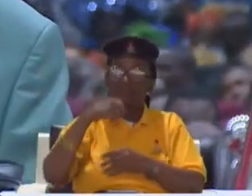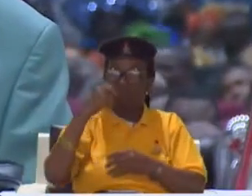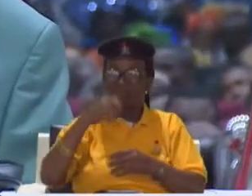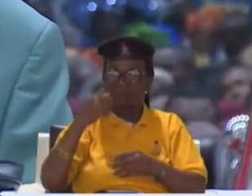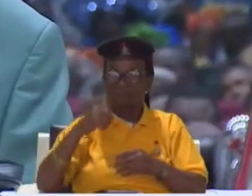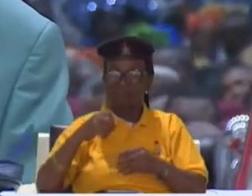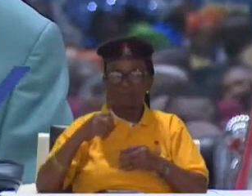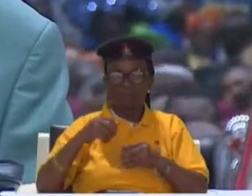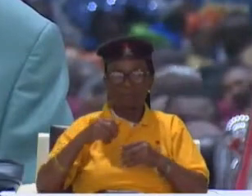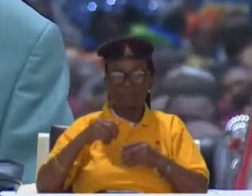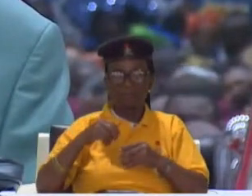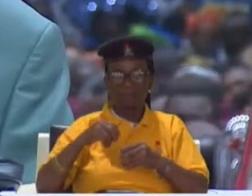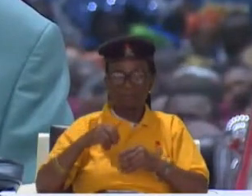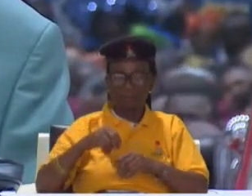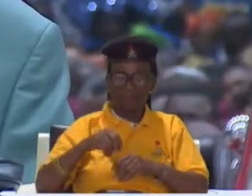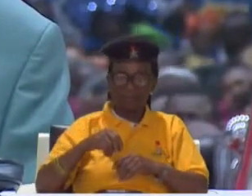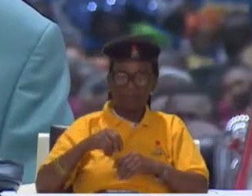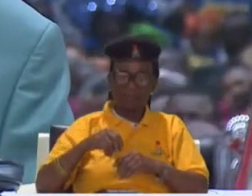spoke,